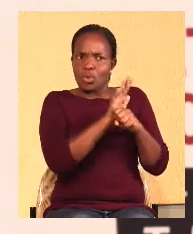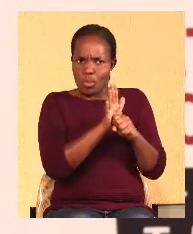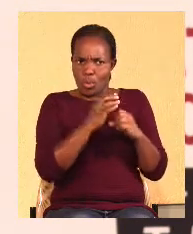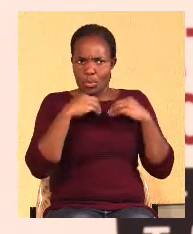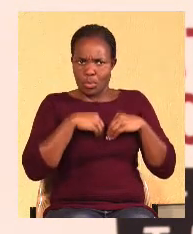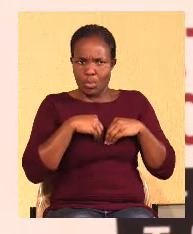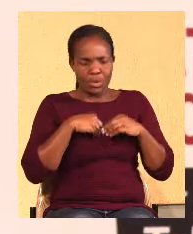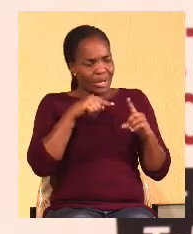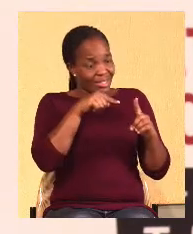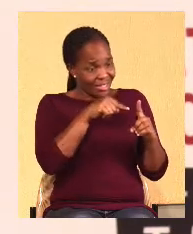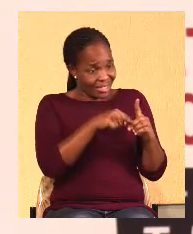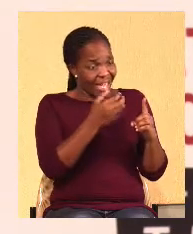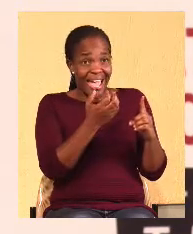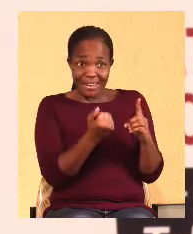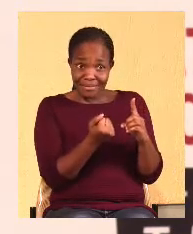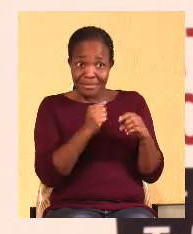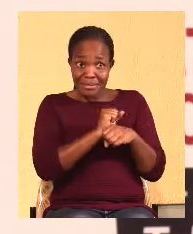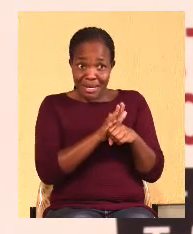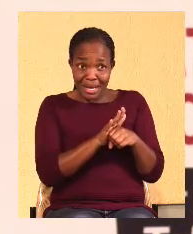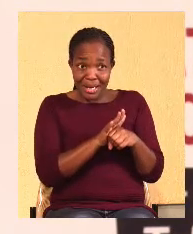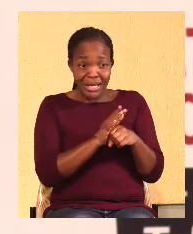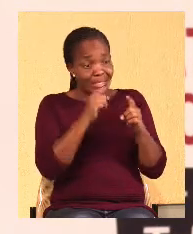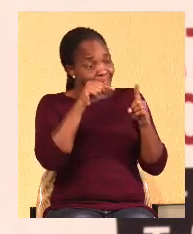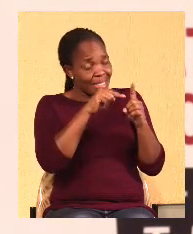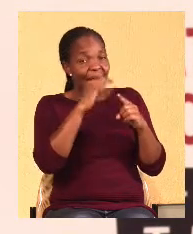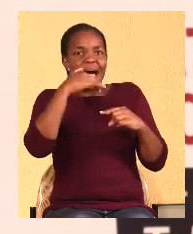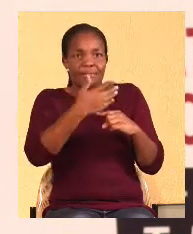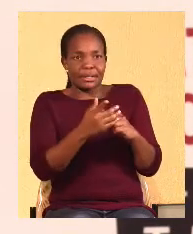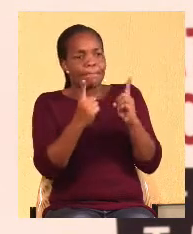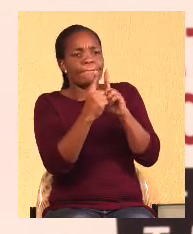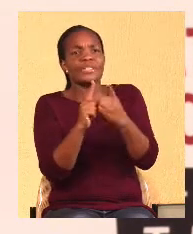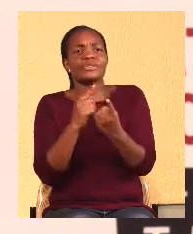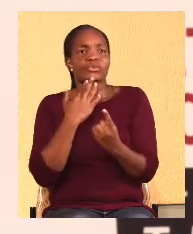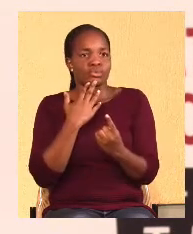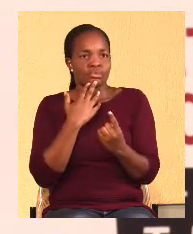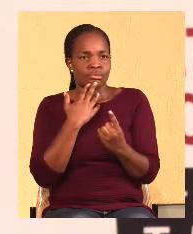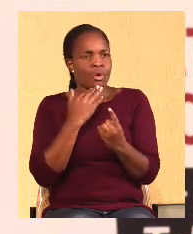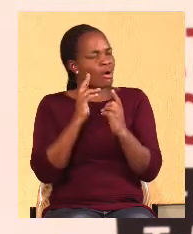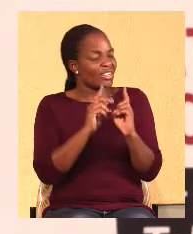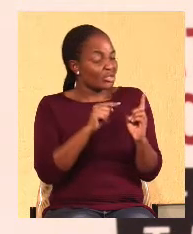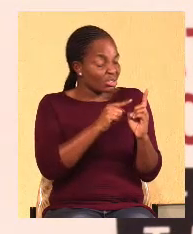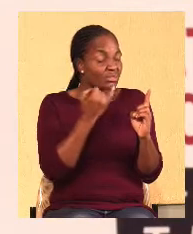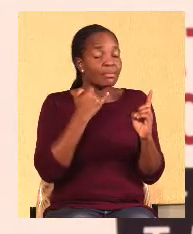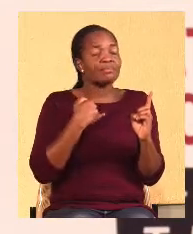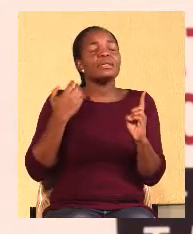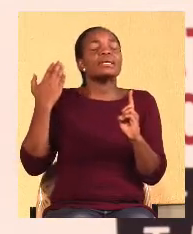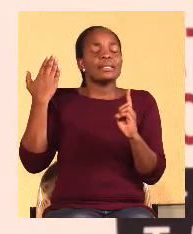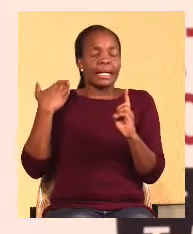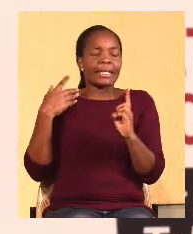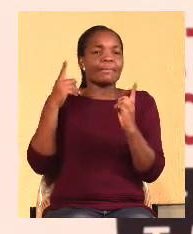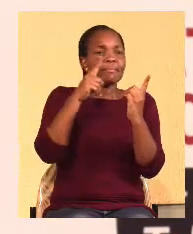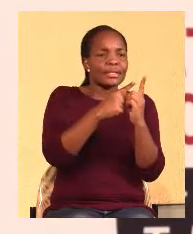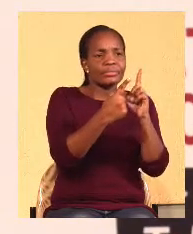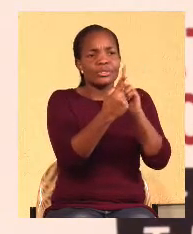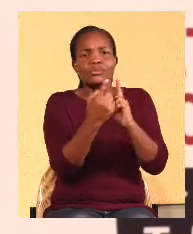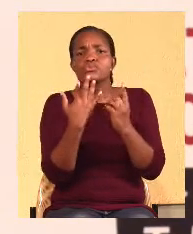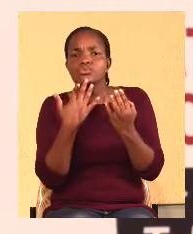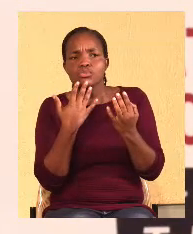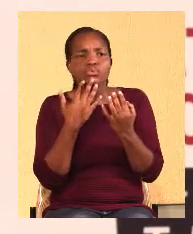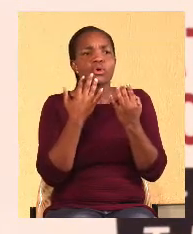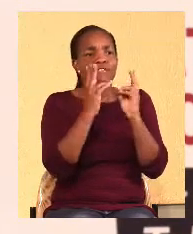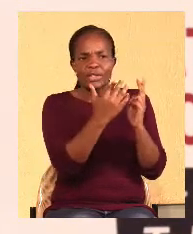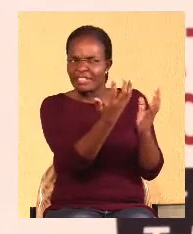into contact with this person who is confirmed, so that we monitor them. We monitor them for the 14 days, specifically